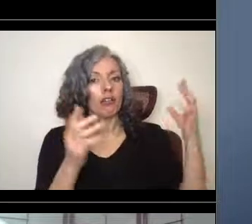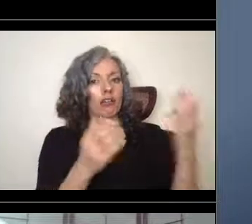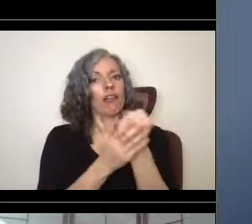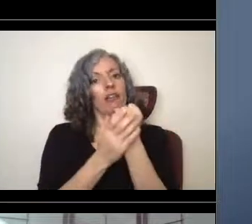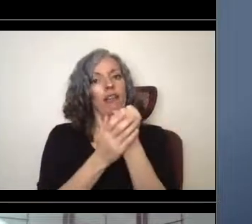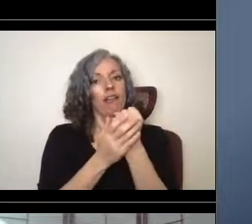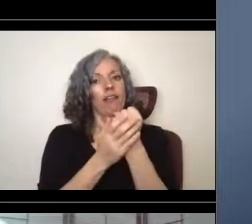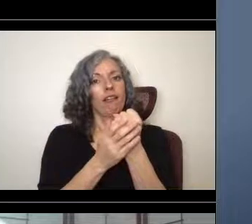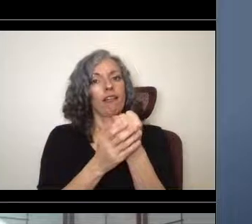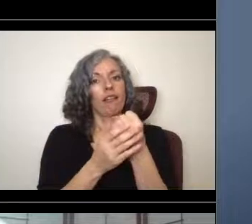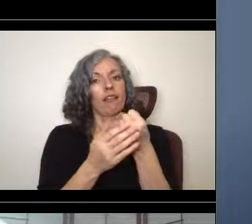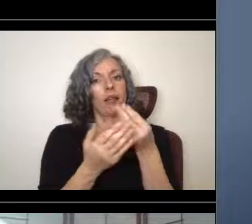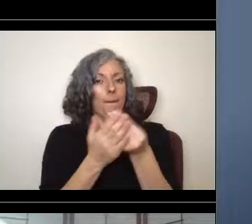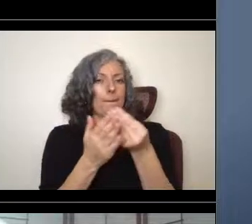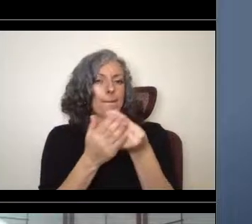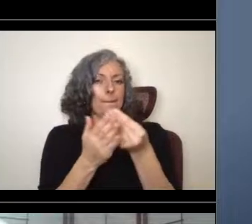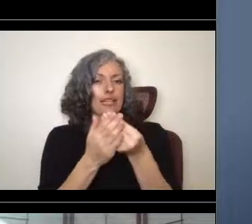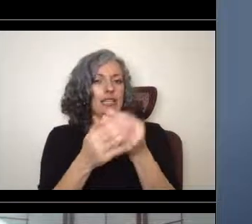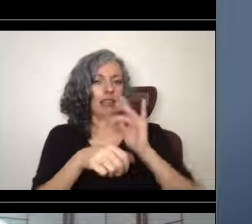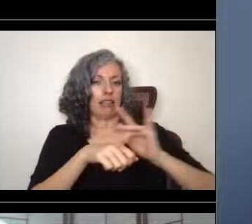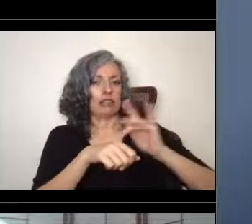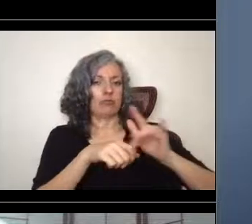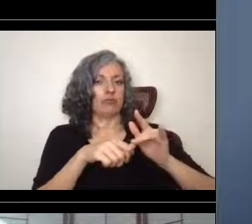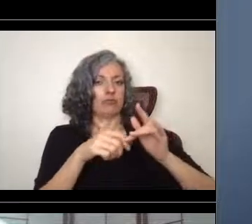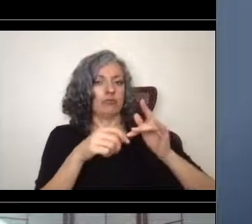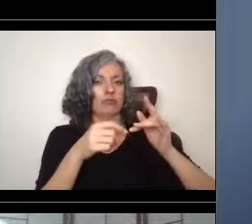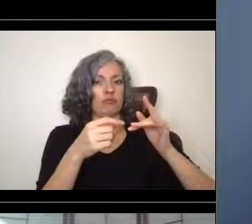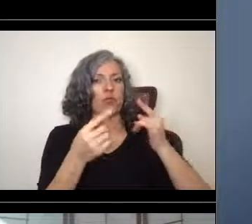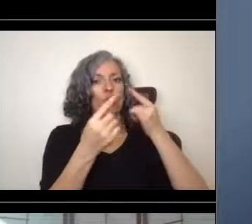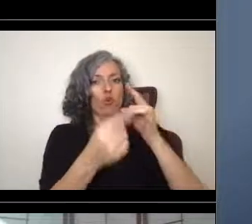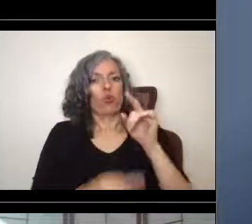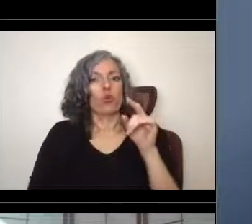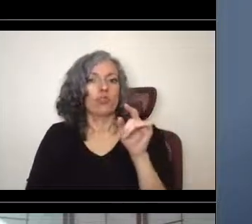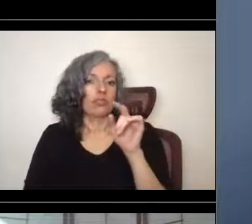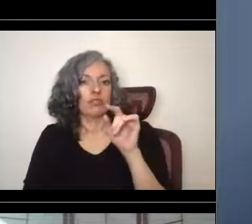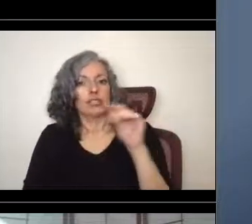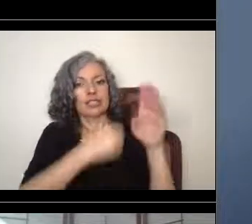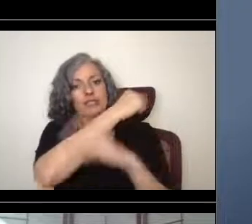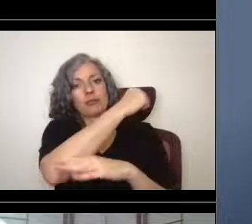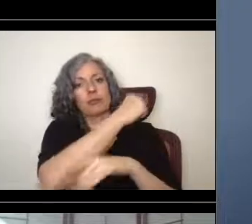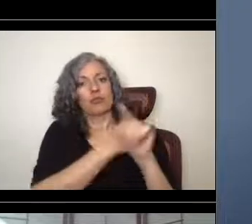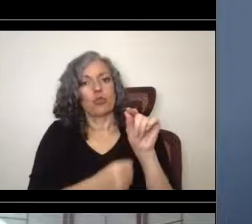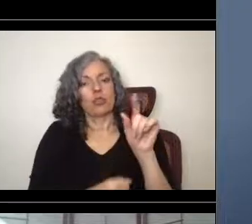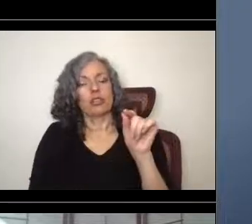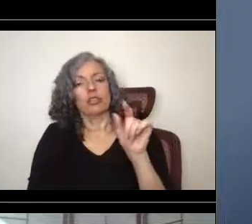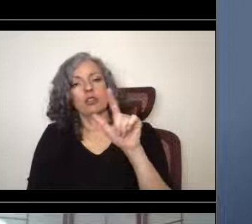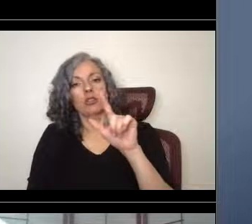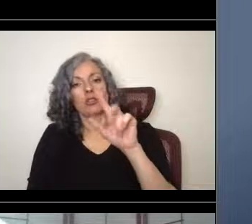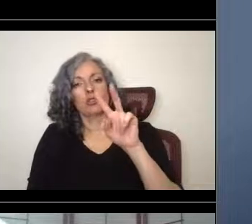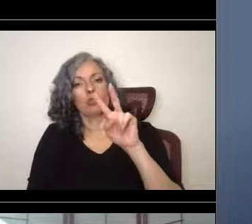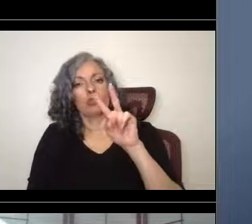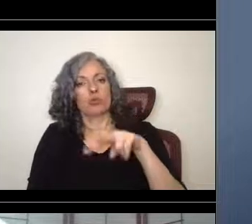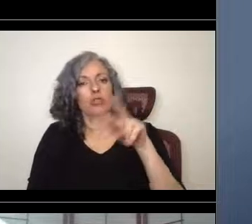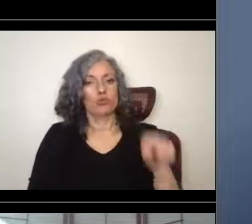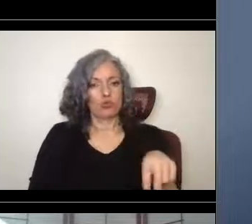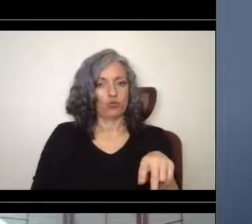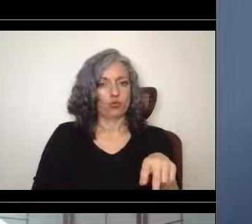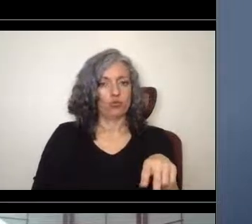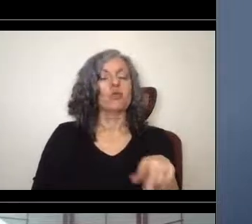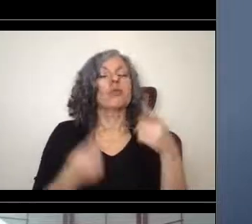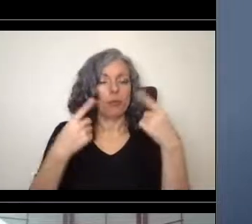funding eligibility on or by September 30th, 2022. The Commission must adopt this list on or before